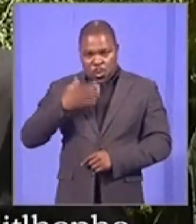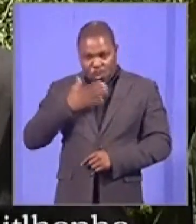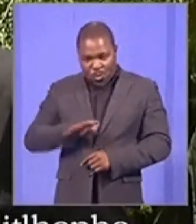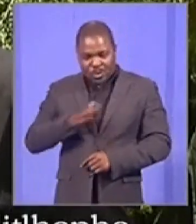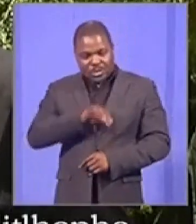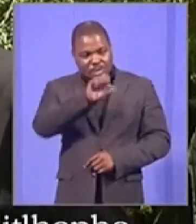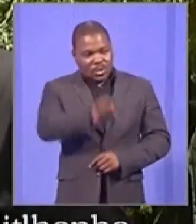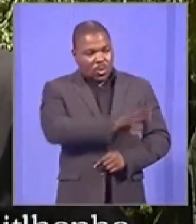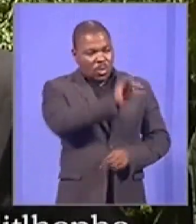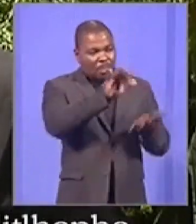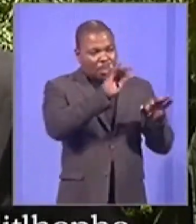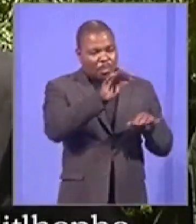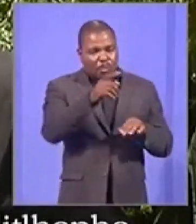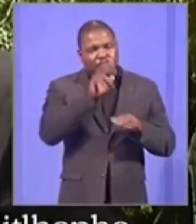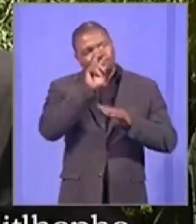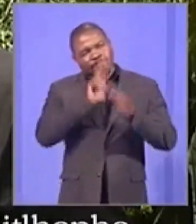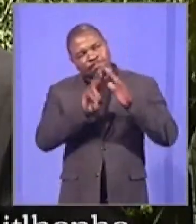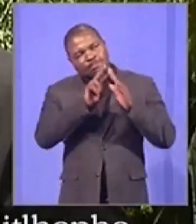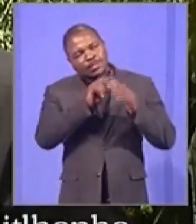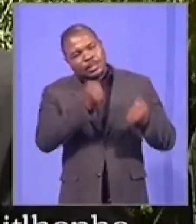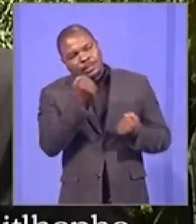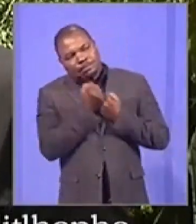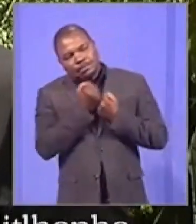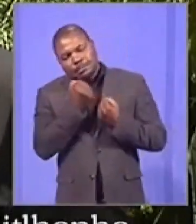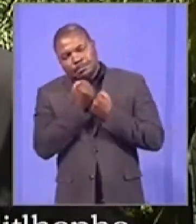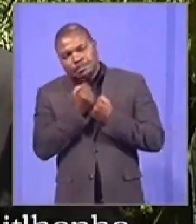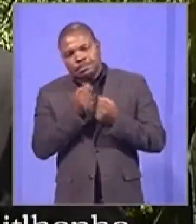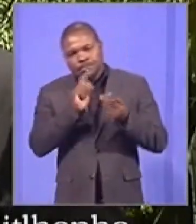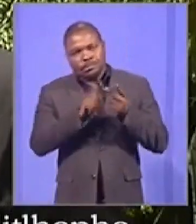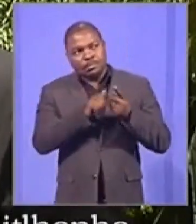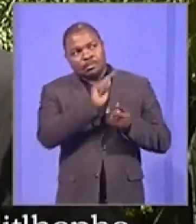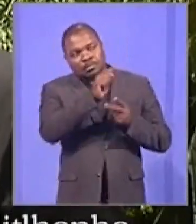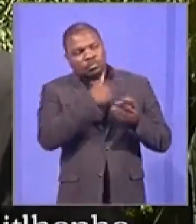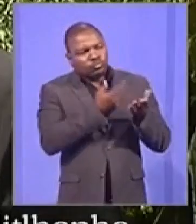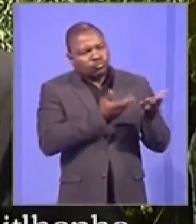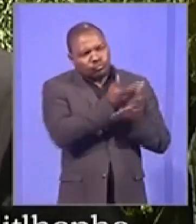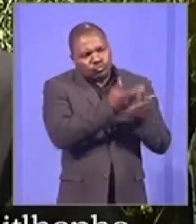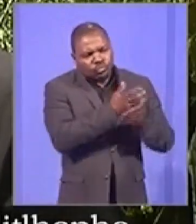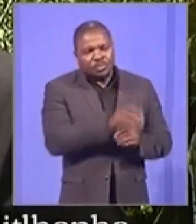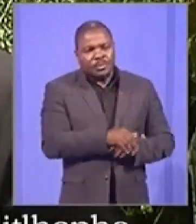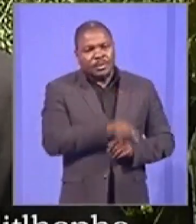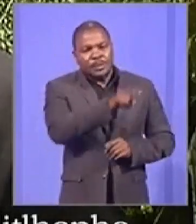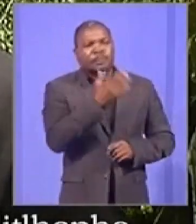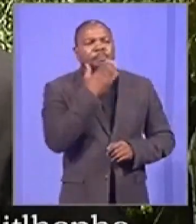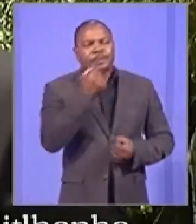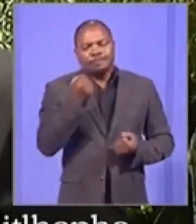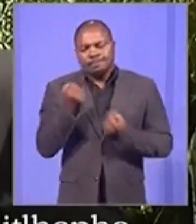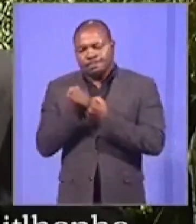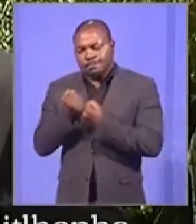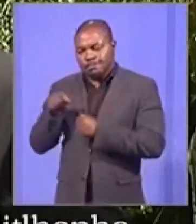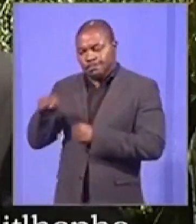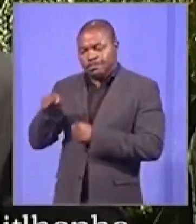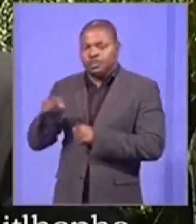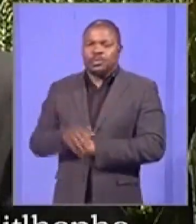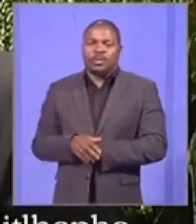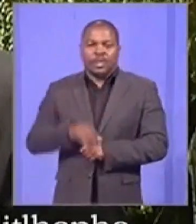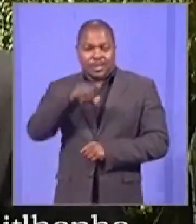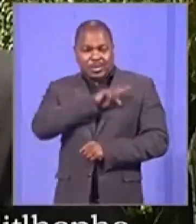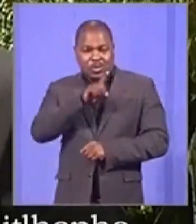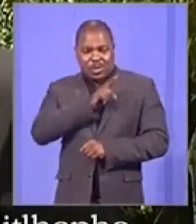minds of South Africans. Our focus is to interact with South Africans, ask them to back and vote for Rice Mzansi. That's what we